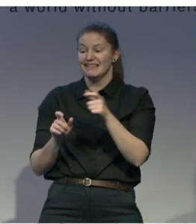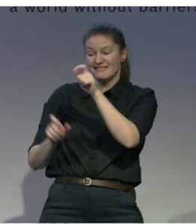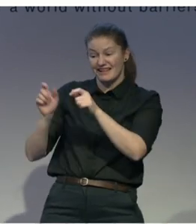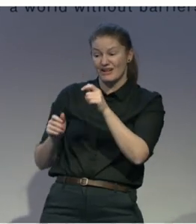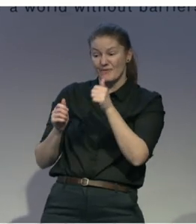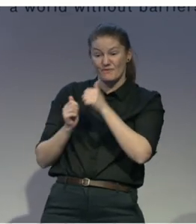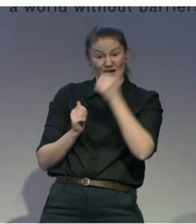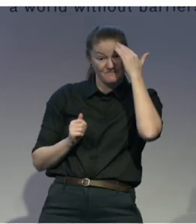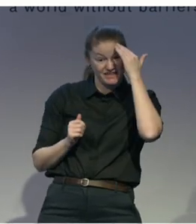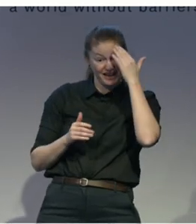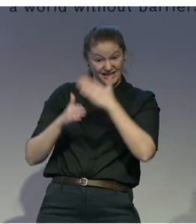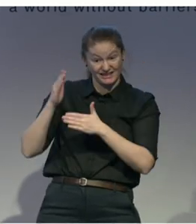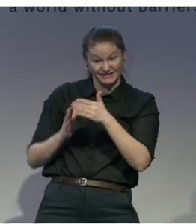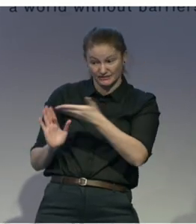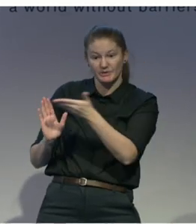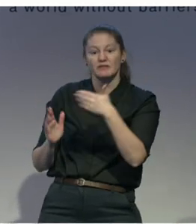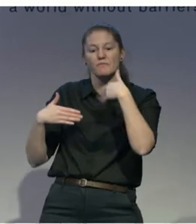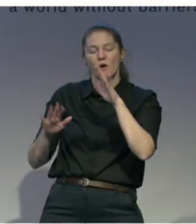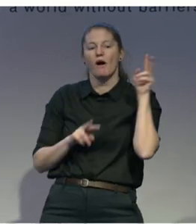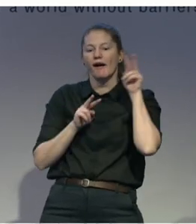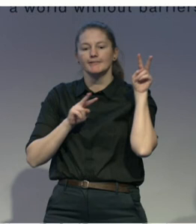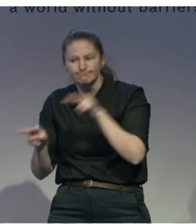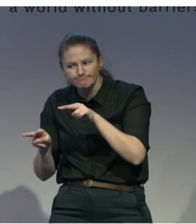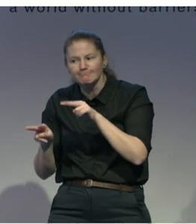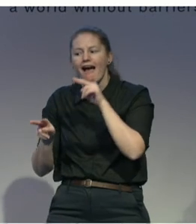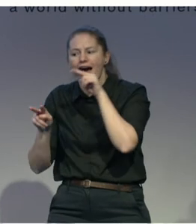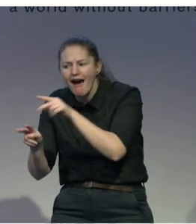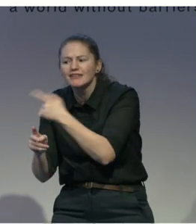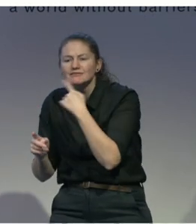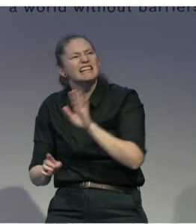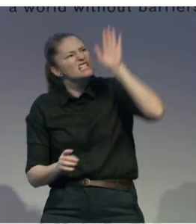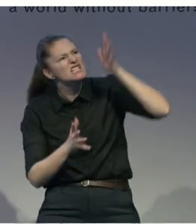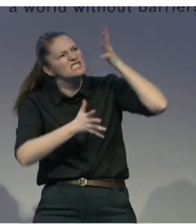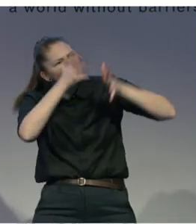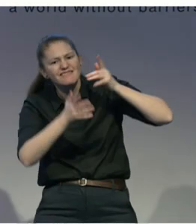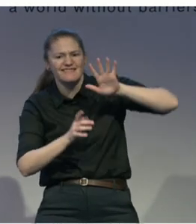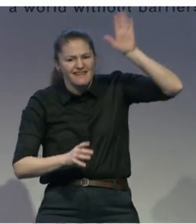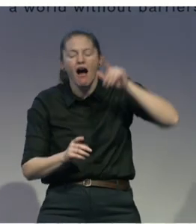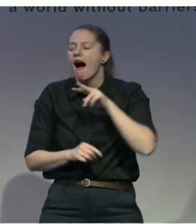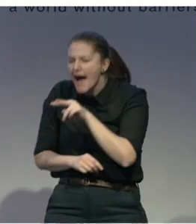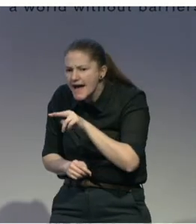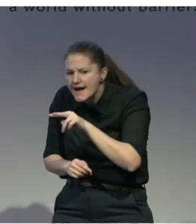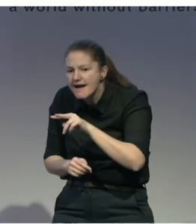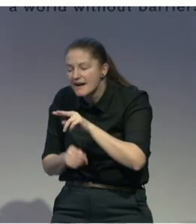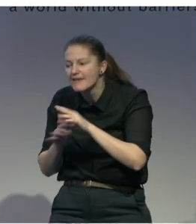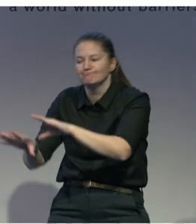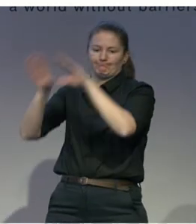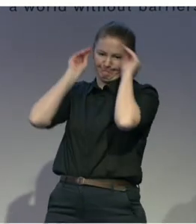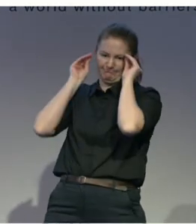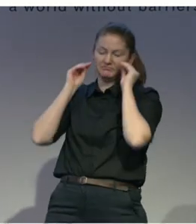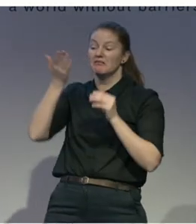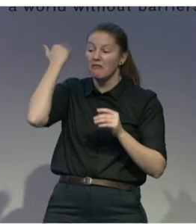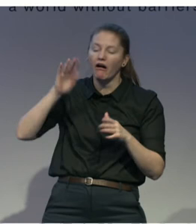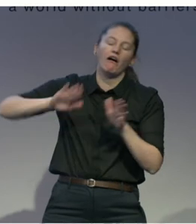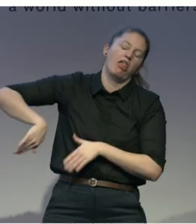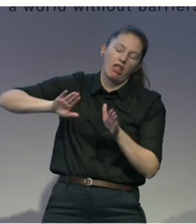and they say the things that they need. We say that the persons in Cambodia, or friends